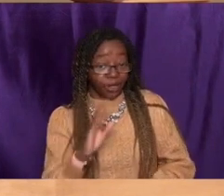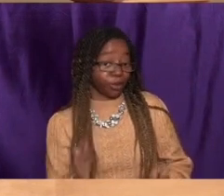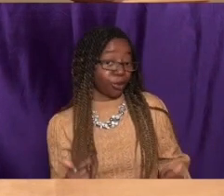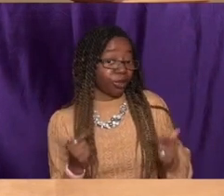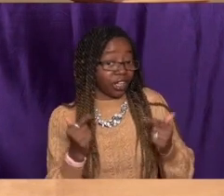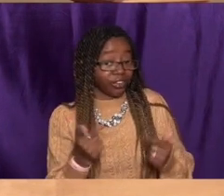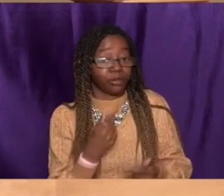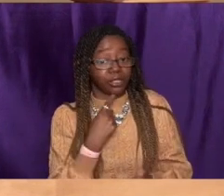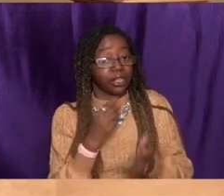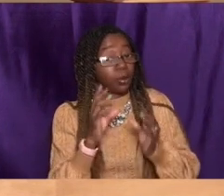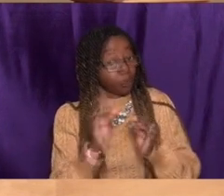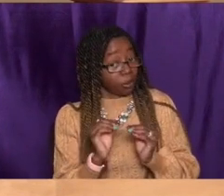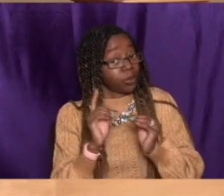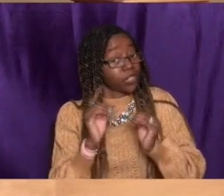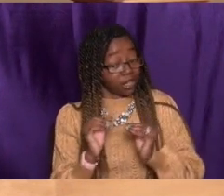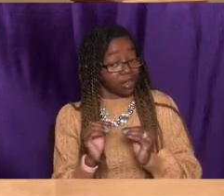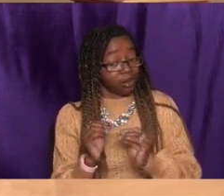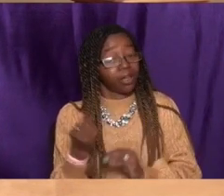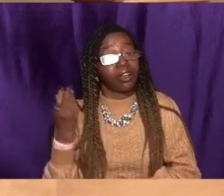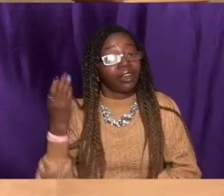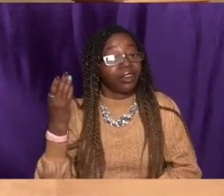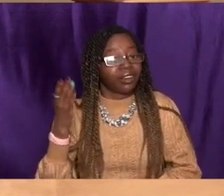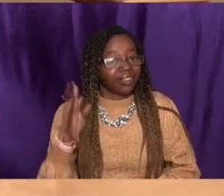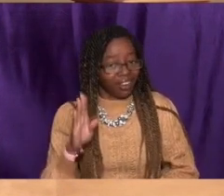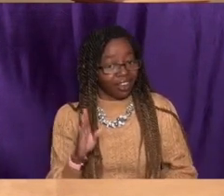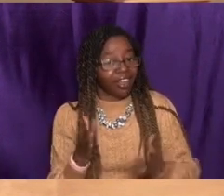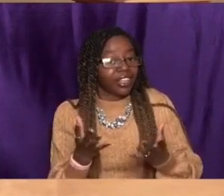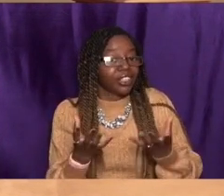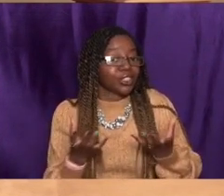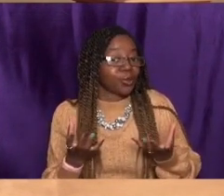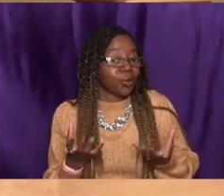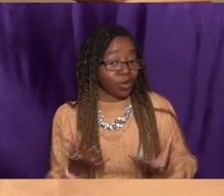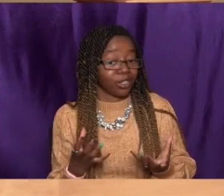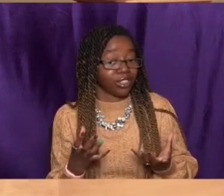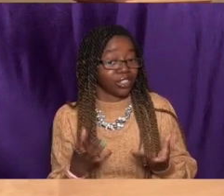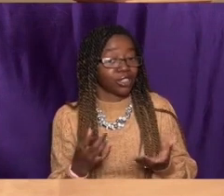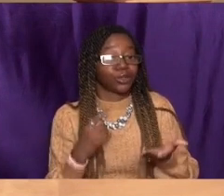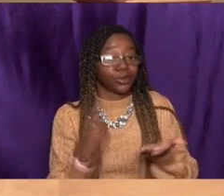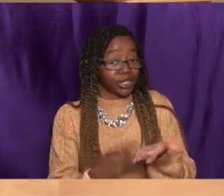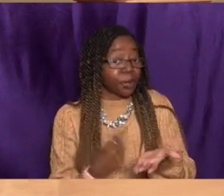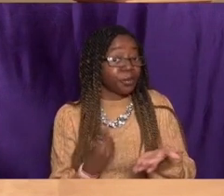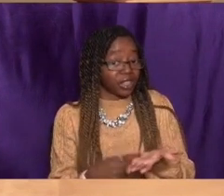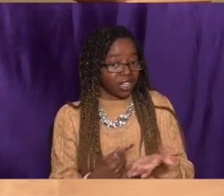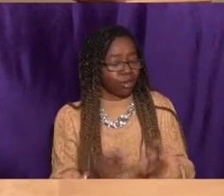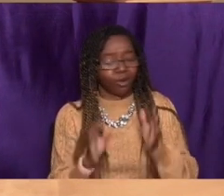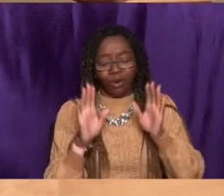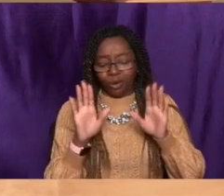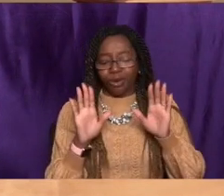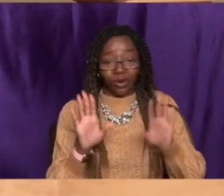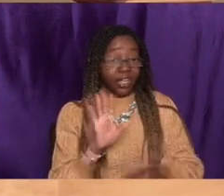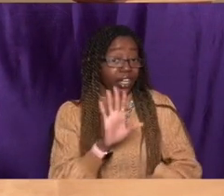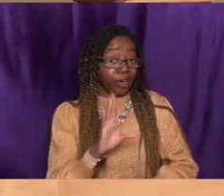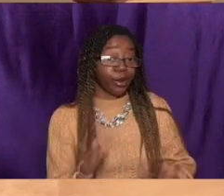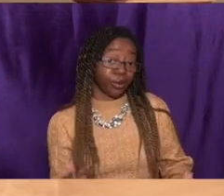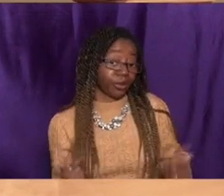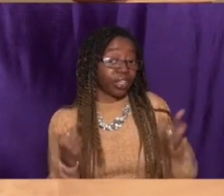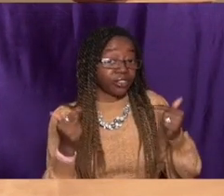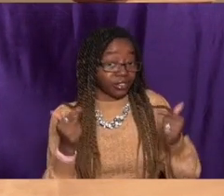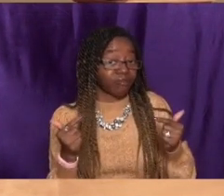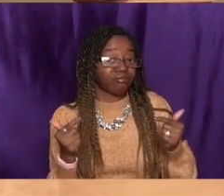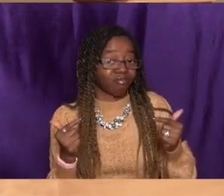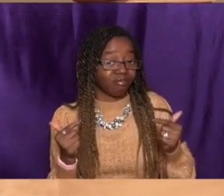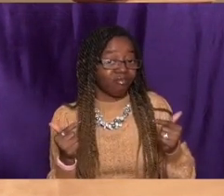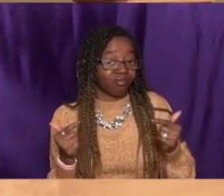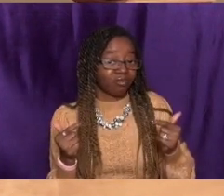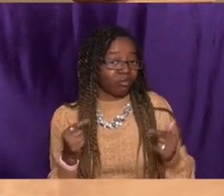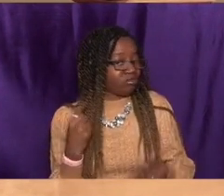me say that again. God does want to do something great in your life. And